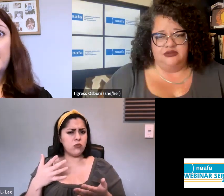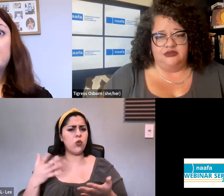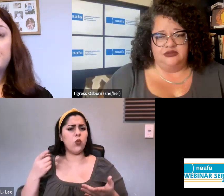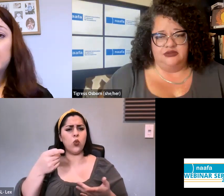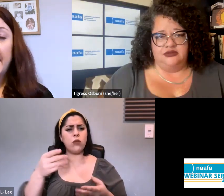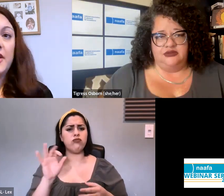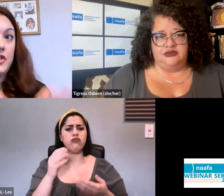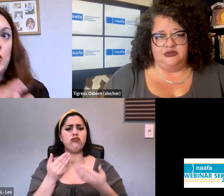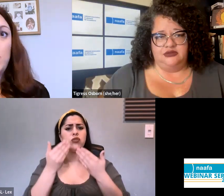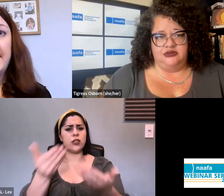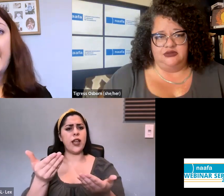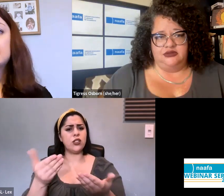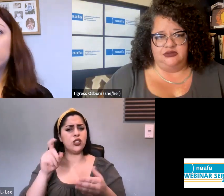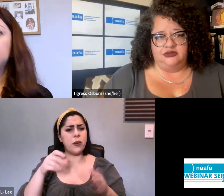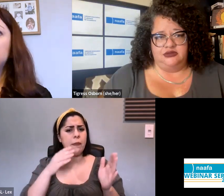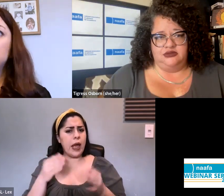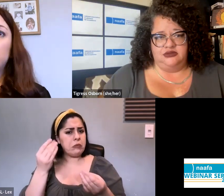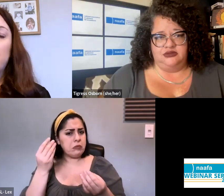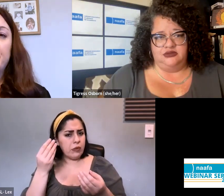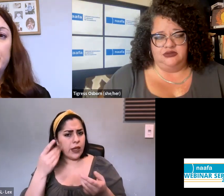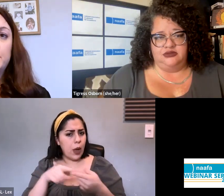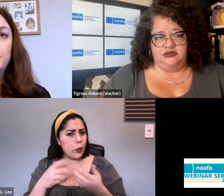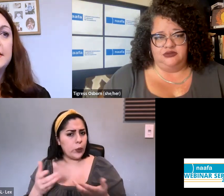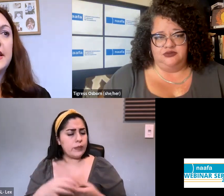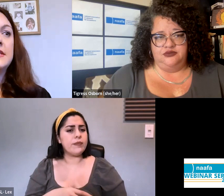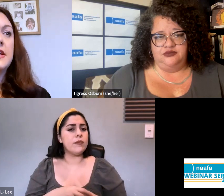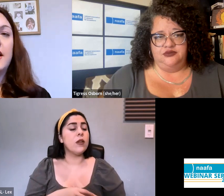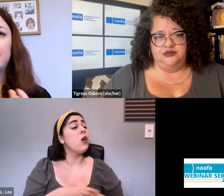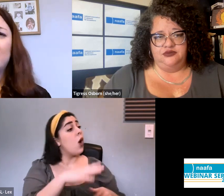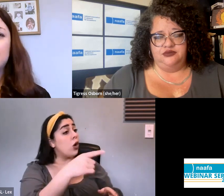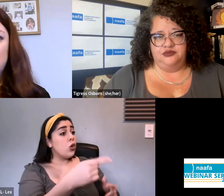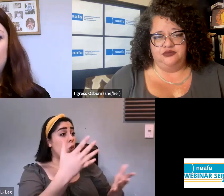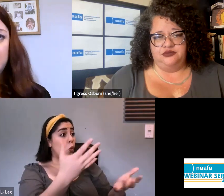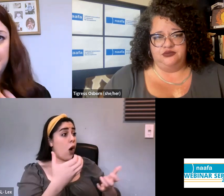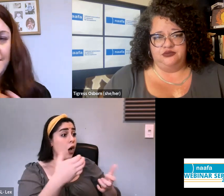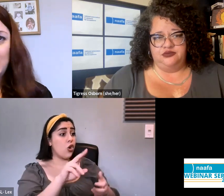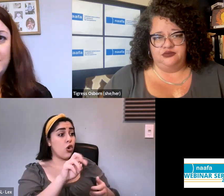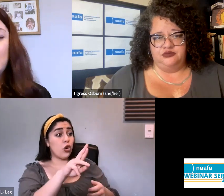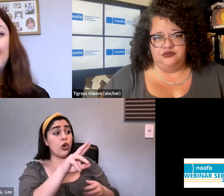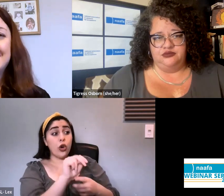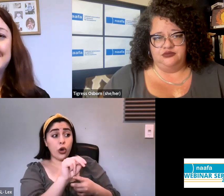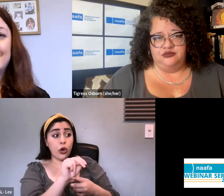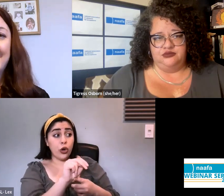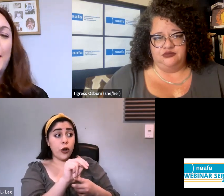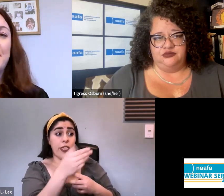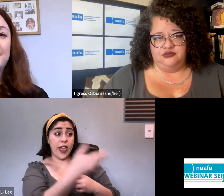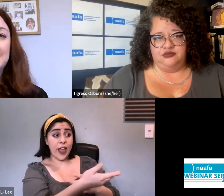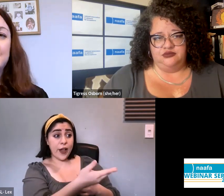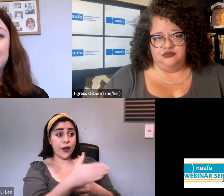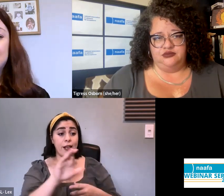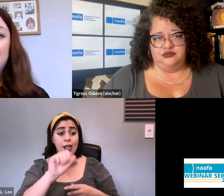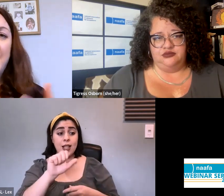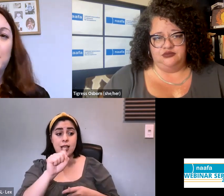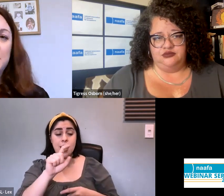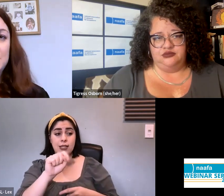What type of, do you want a casket present? Do you want an urn present? An urn's not necessarily that big of a